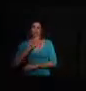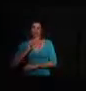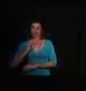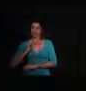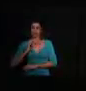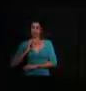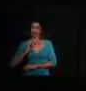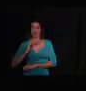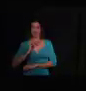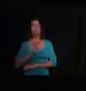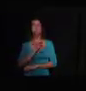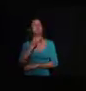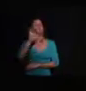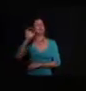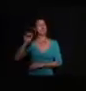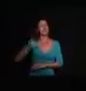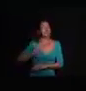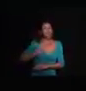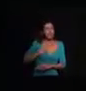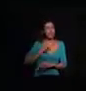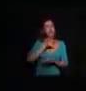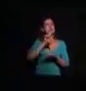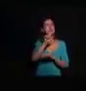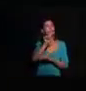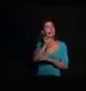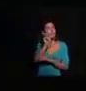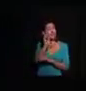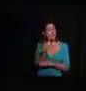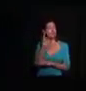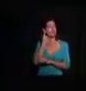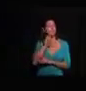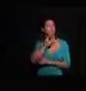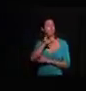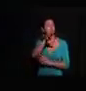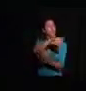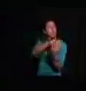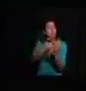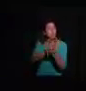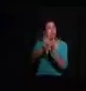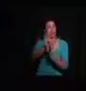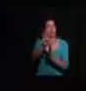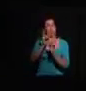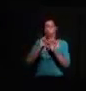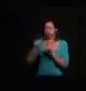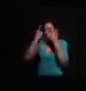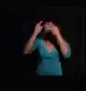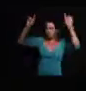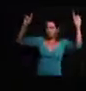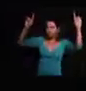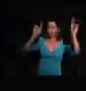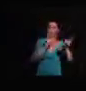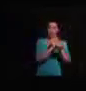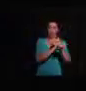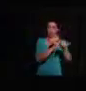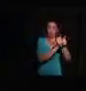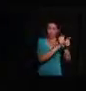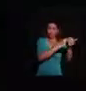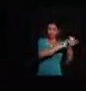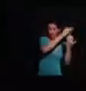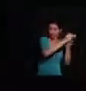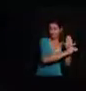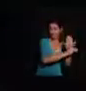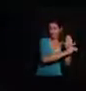Canadian Society for Social Development, and I've been very successful after working with the program.